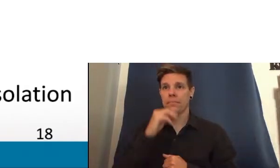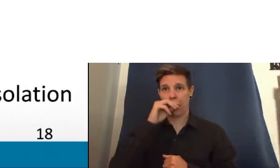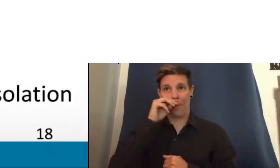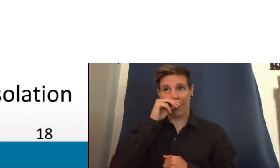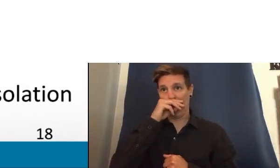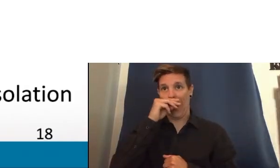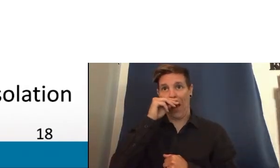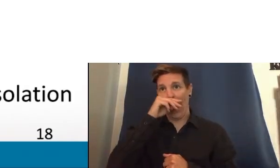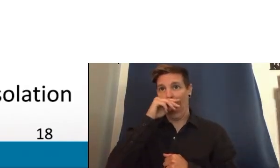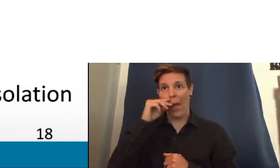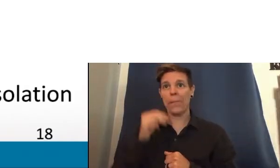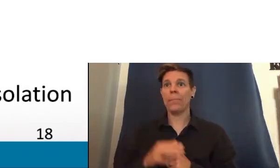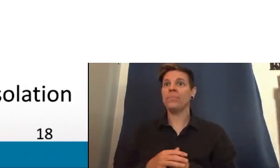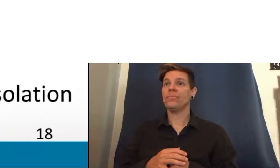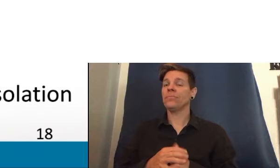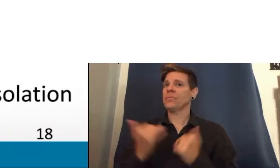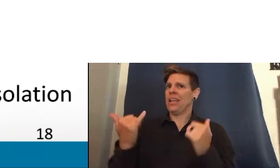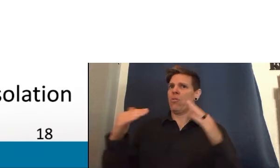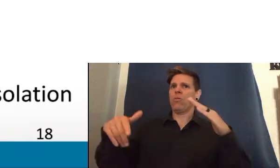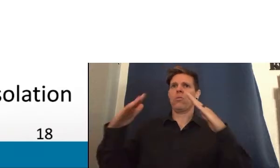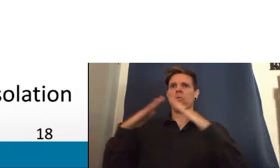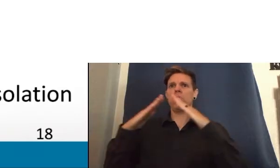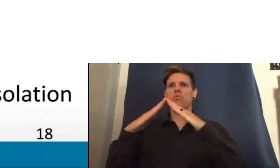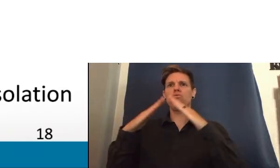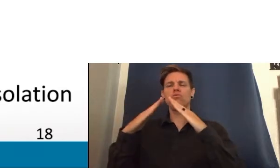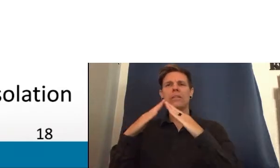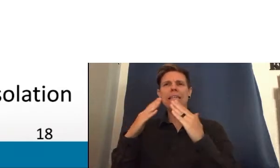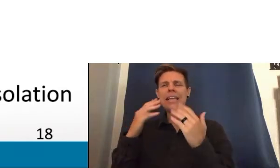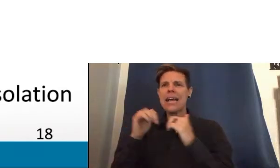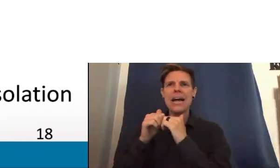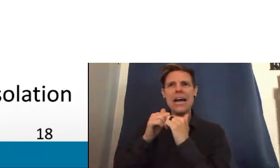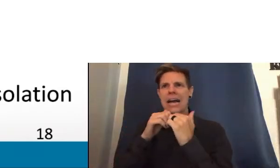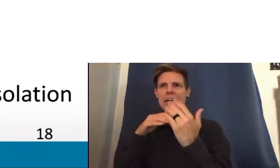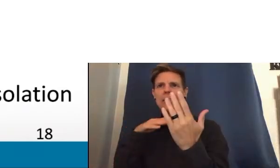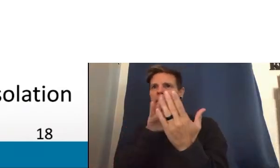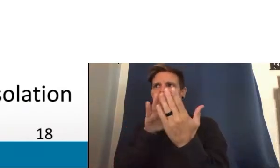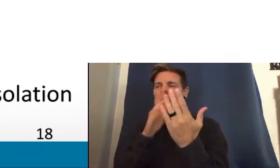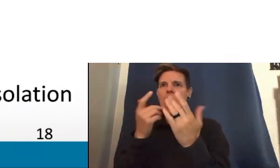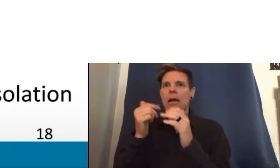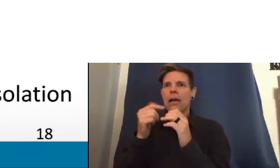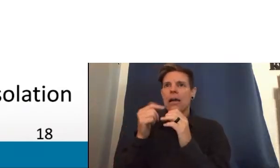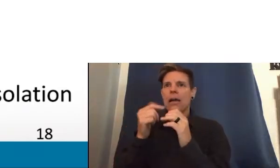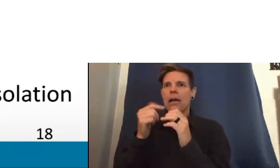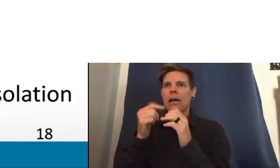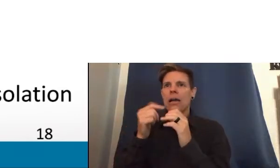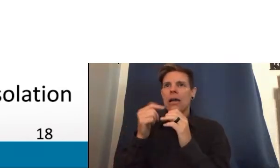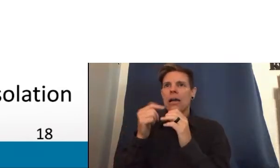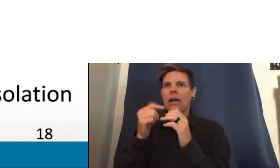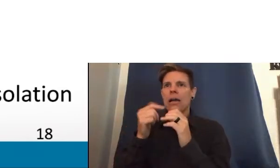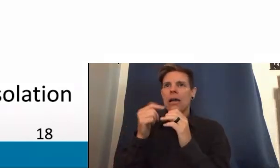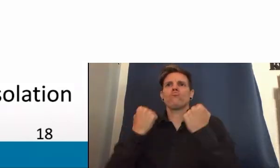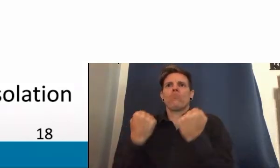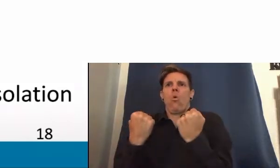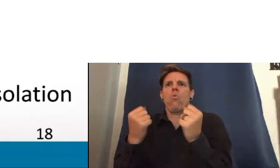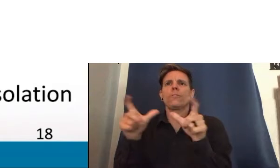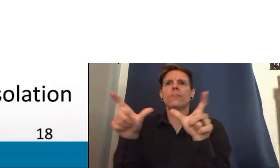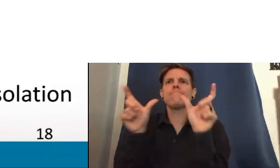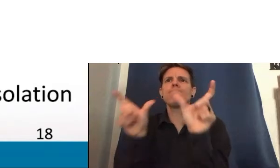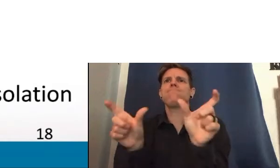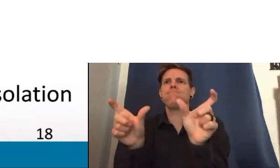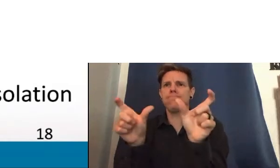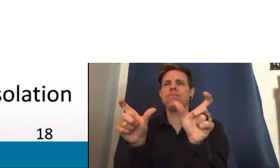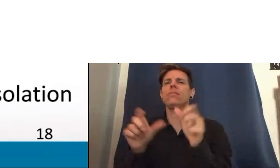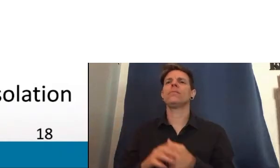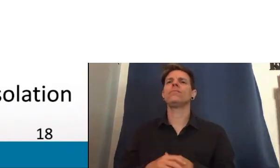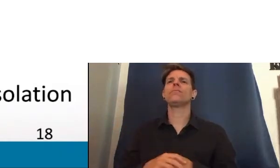of, our community approach to layered prevention. And we've talked about this to the point that I'm sure people are tired of hearing me